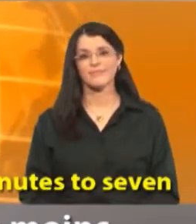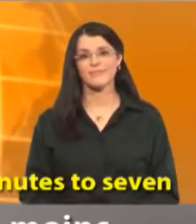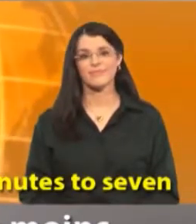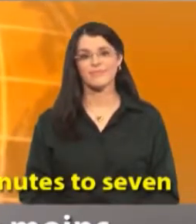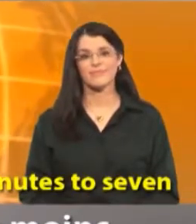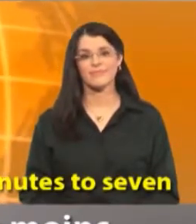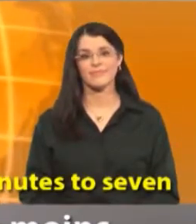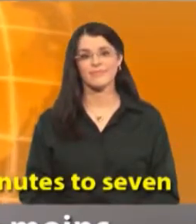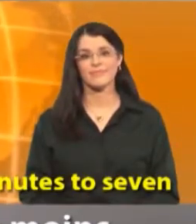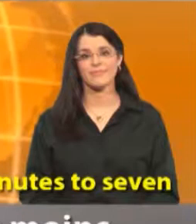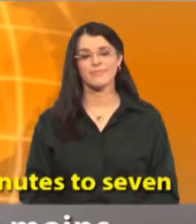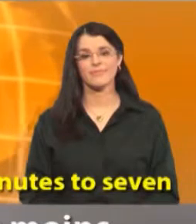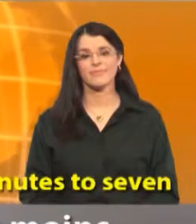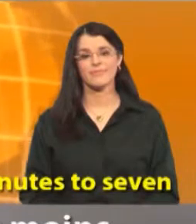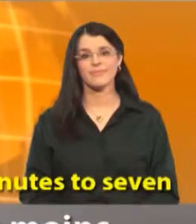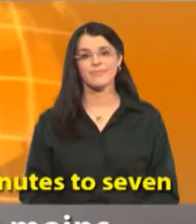7 heures moins 8 minutes.